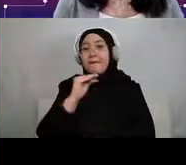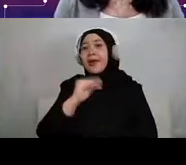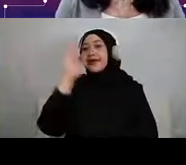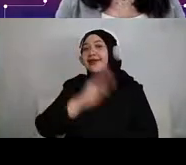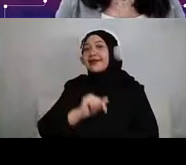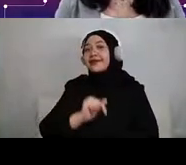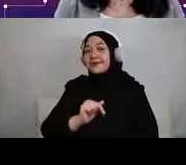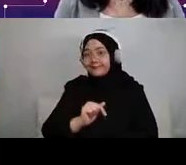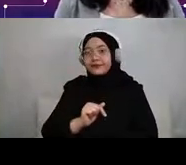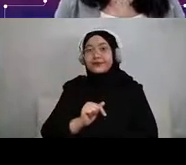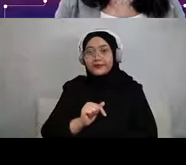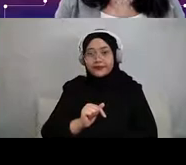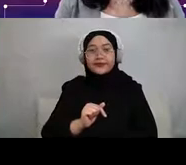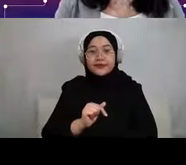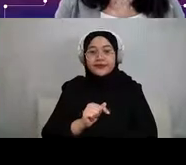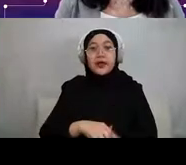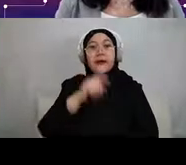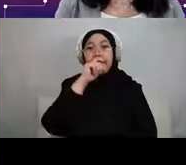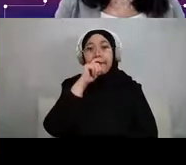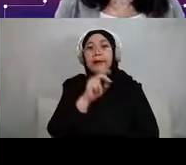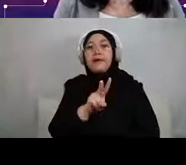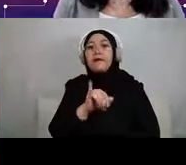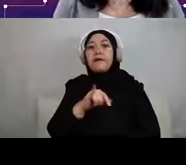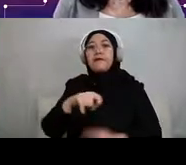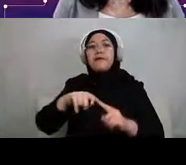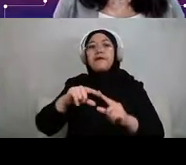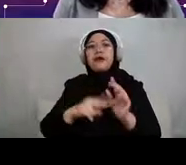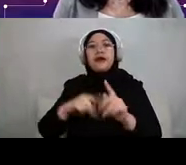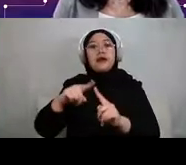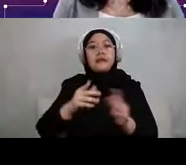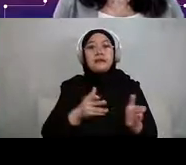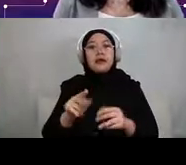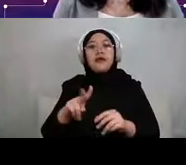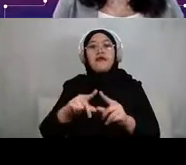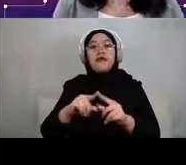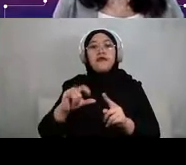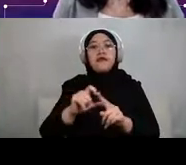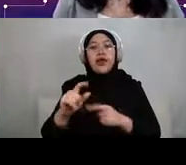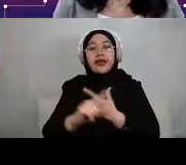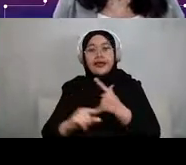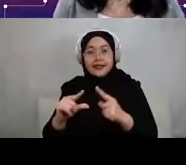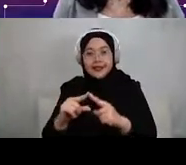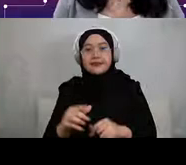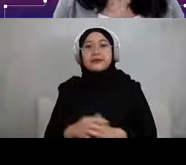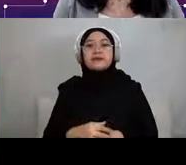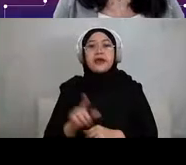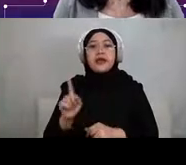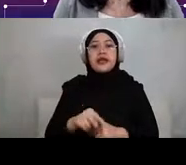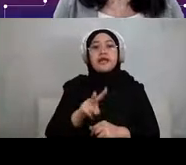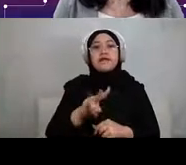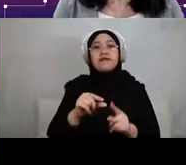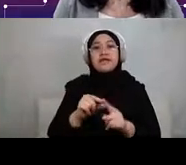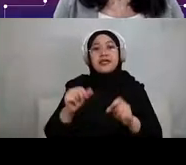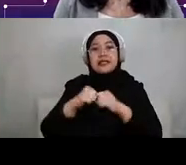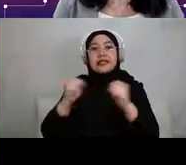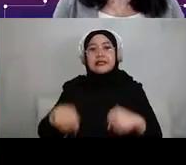Mr. Vikram Vaidya, the senior partner of and also the VP of EV Systems Engineering eManifold